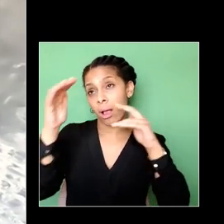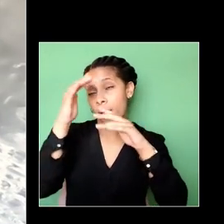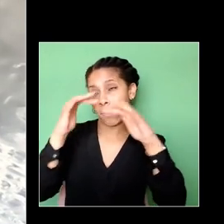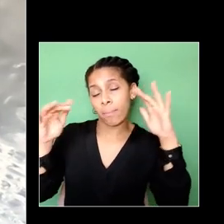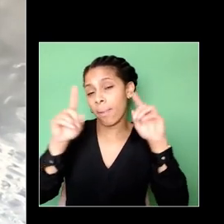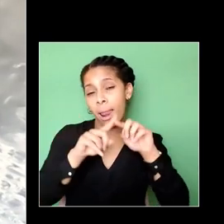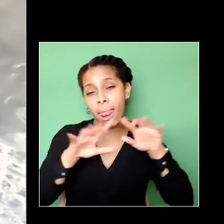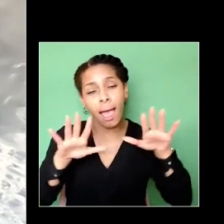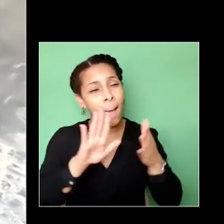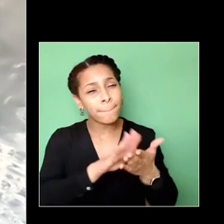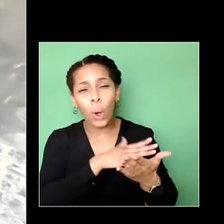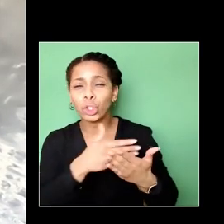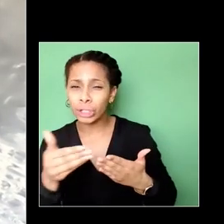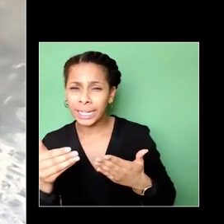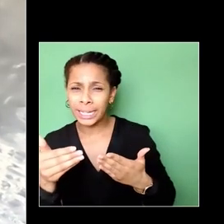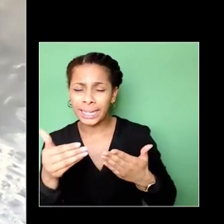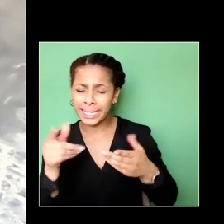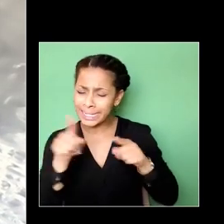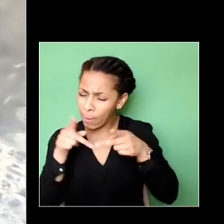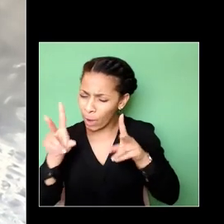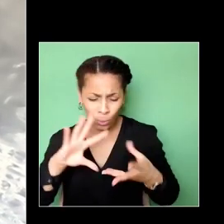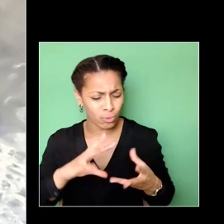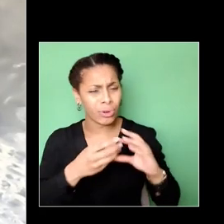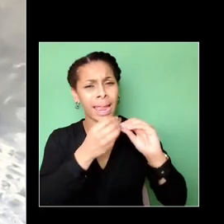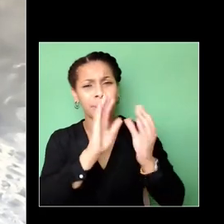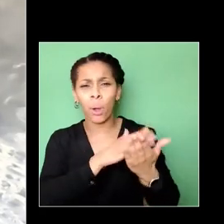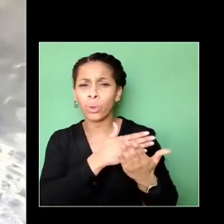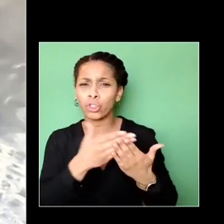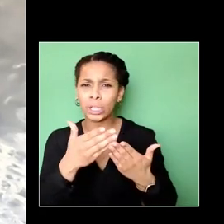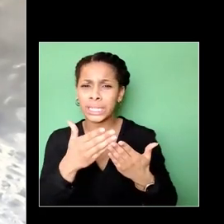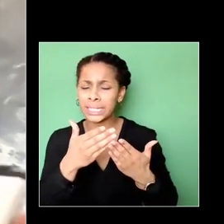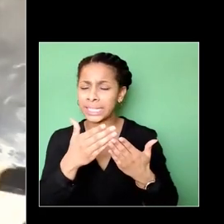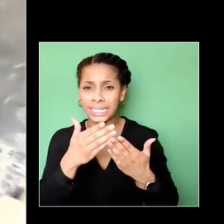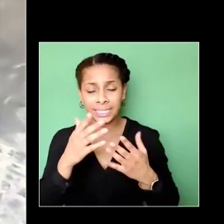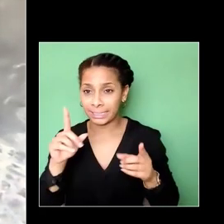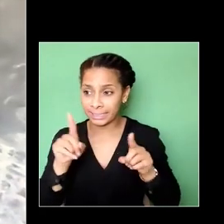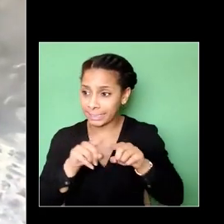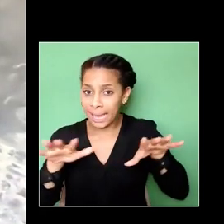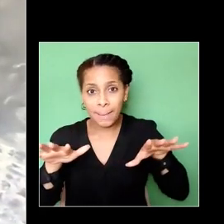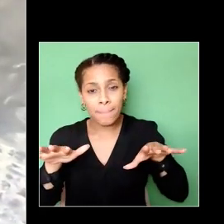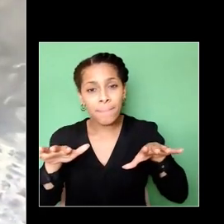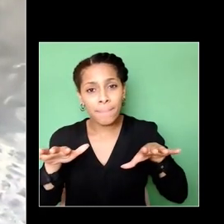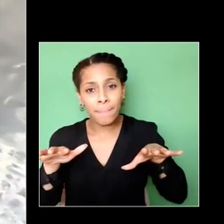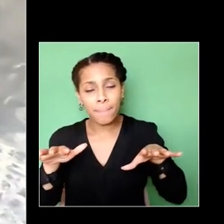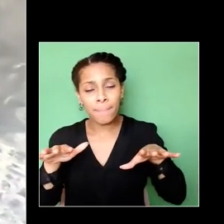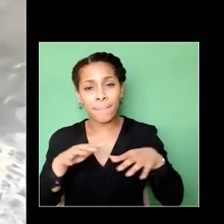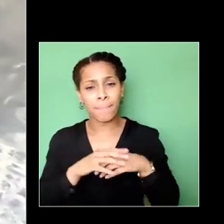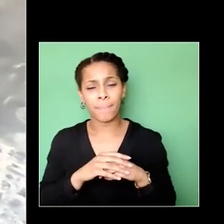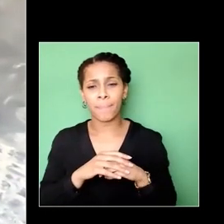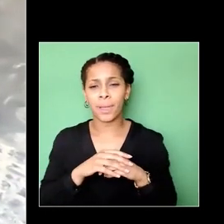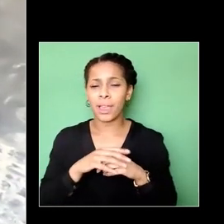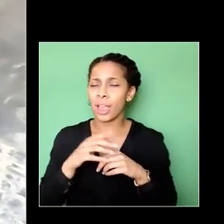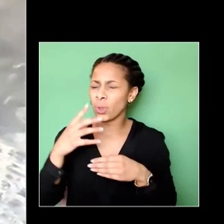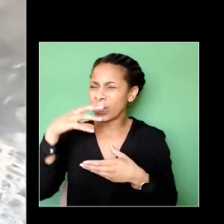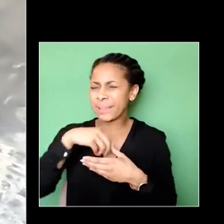poetry and the making of poetry and the same line of communication within